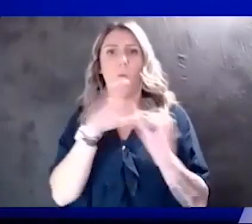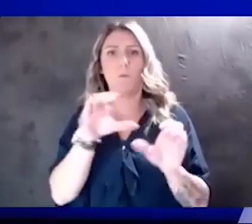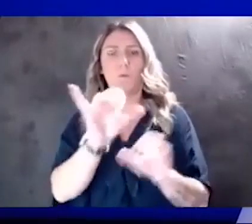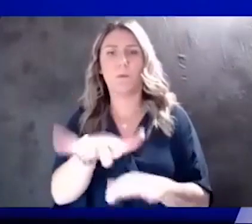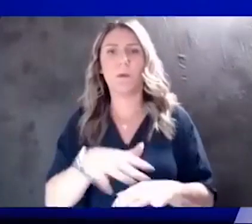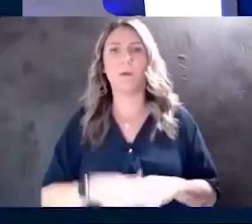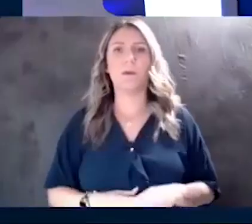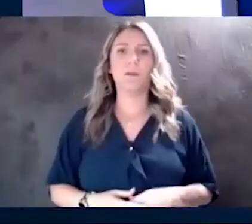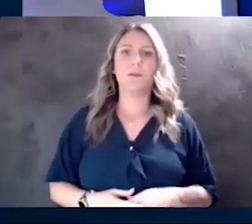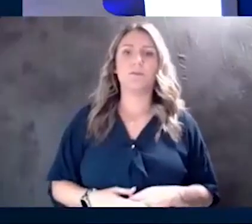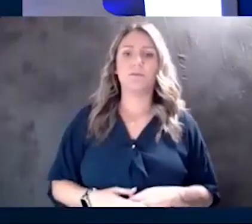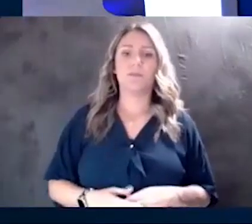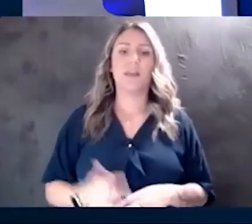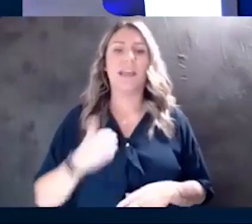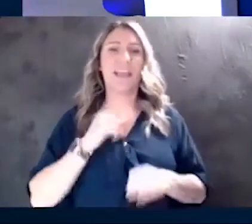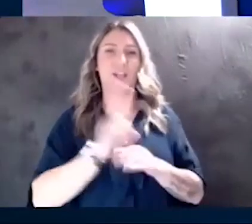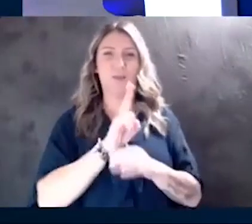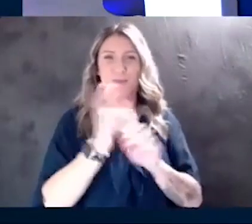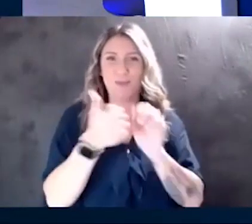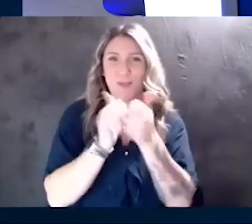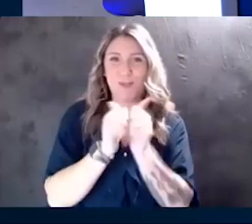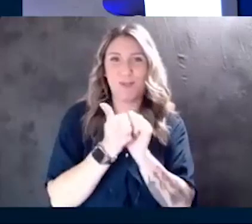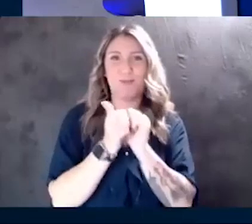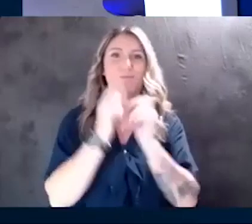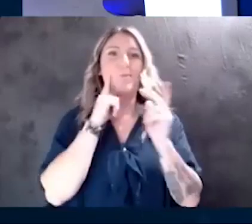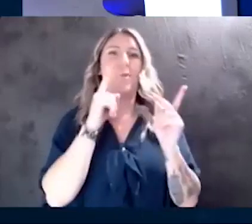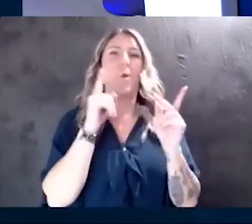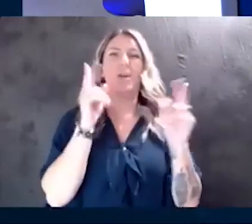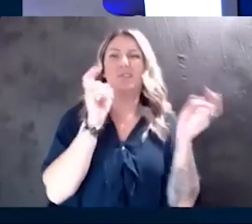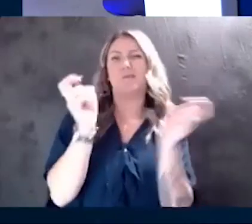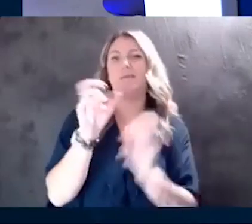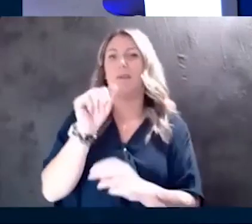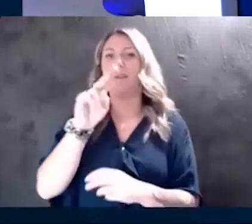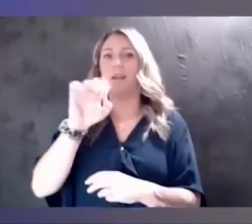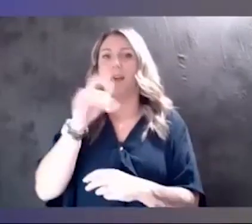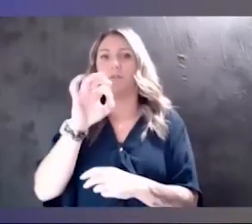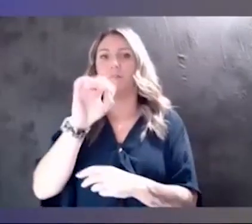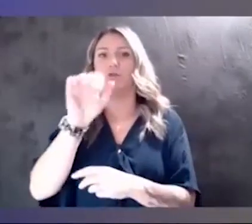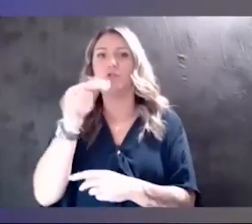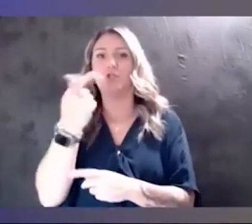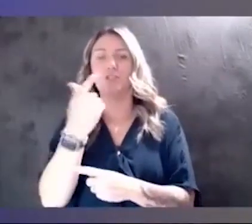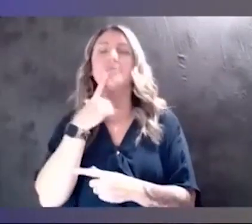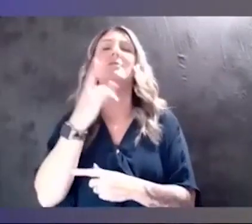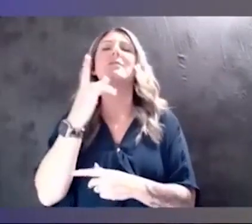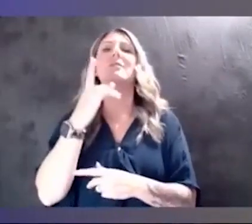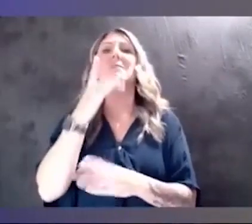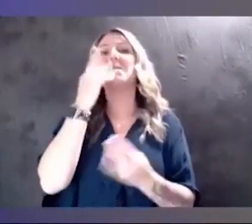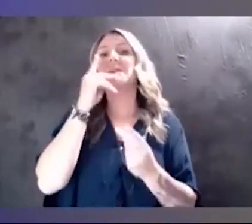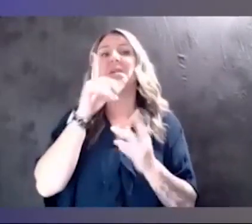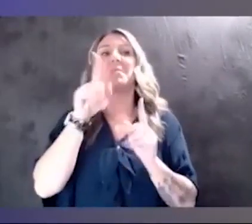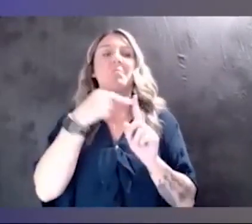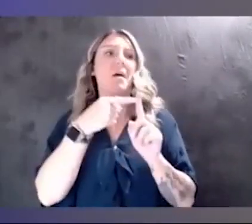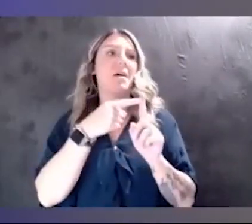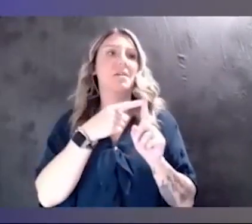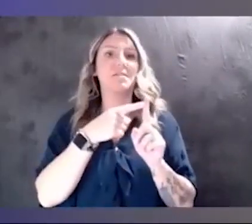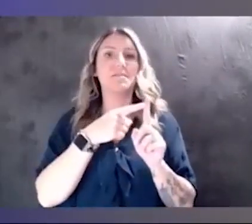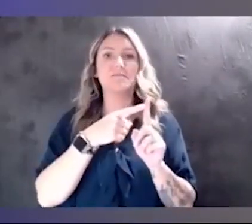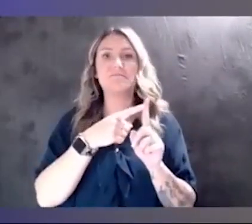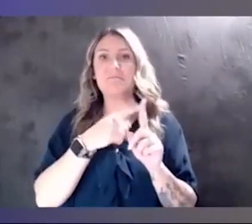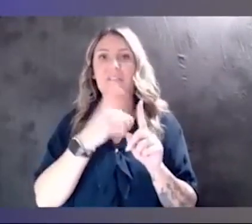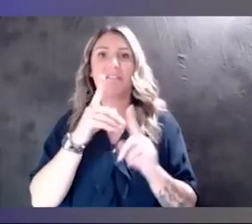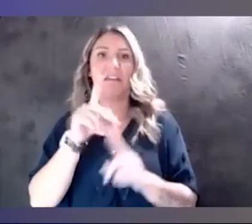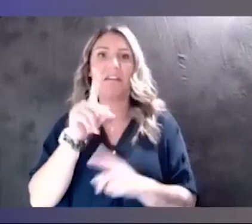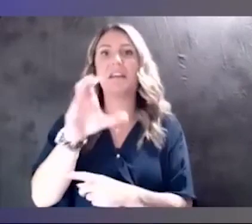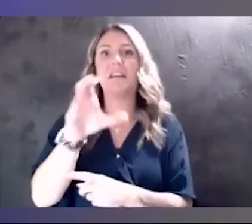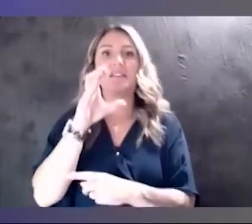I use the sports analogy. I'm such a sports nut. Think about a team, a football team, the Kansas City Chiefs. What if Travis Kelce says, "No, coach, I want